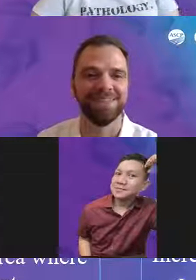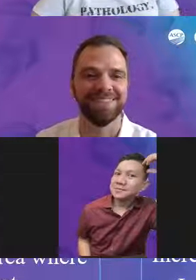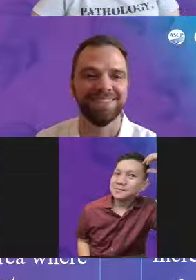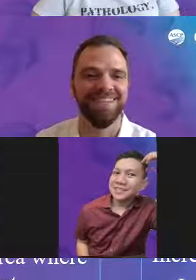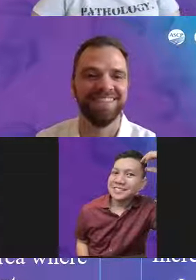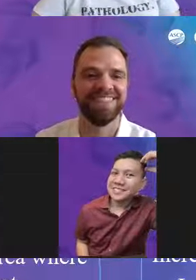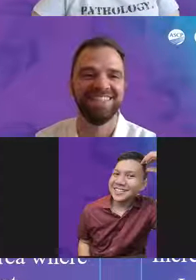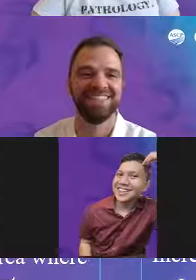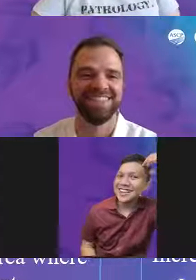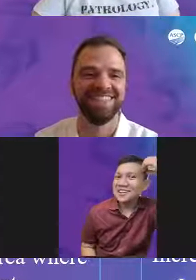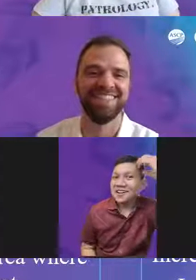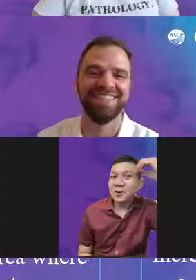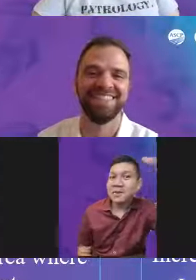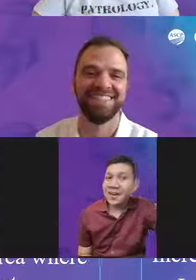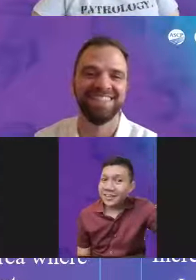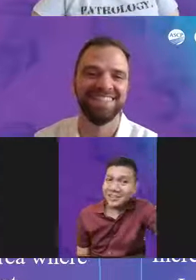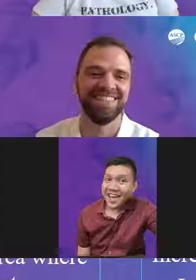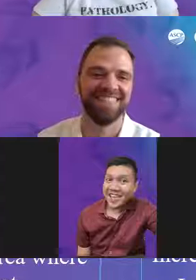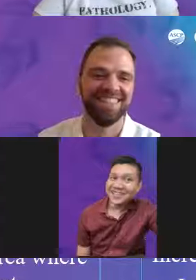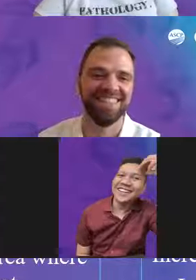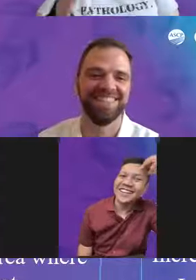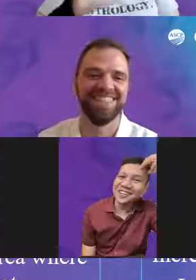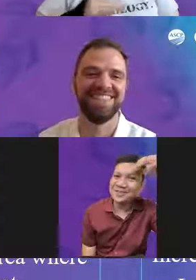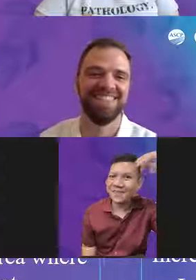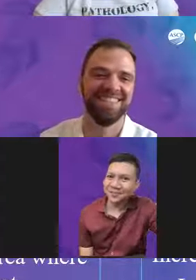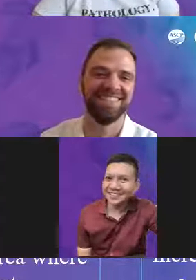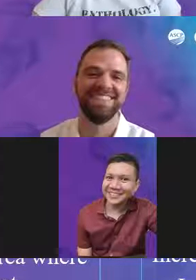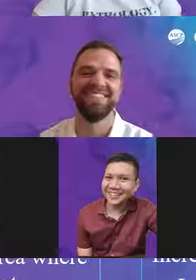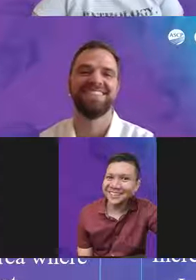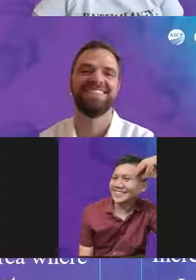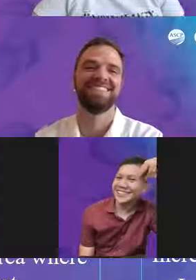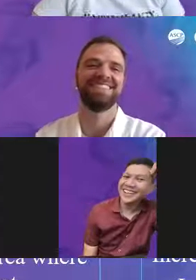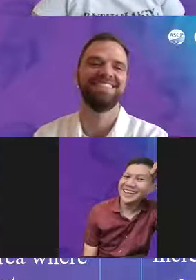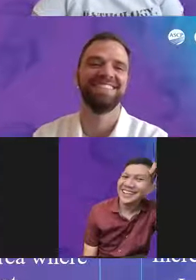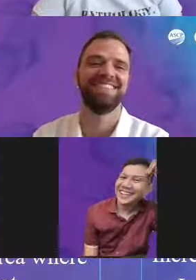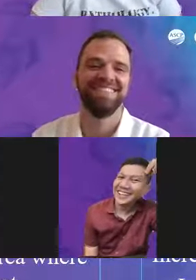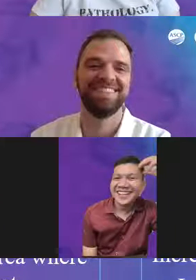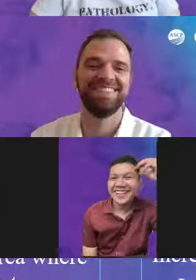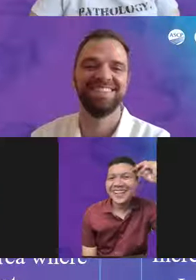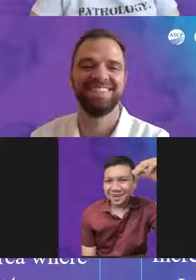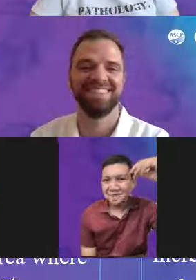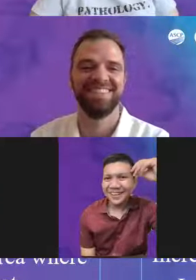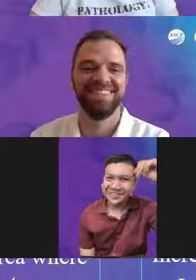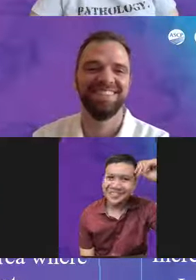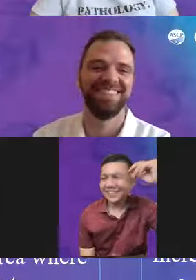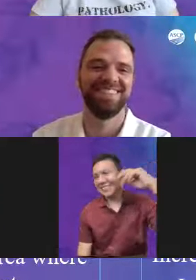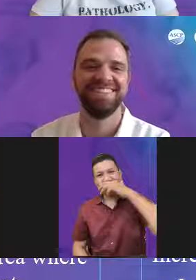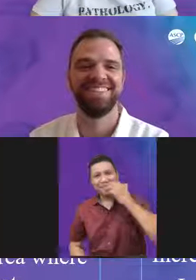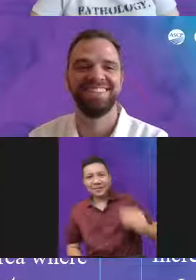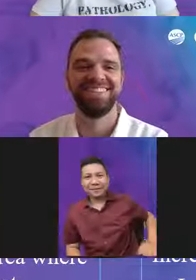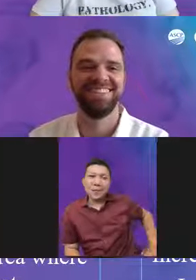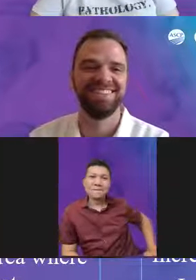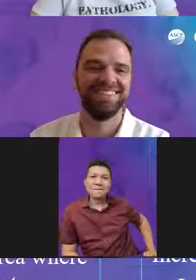see what's going on. That's right. All right. So, going back to that. Going back to why we're here. Going back to red